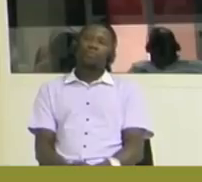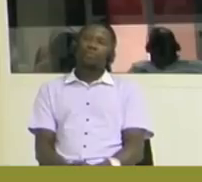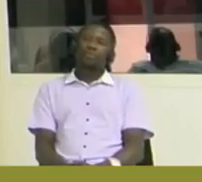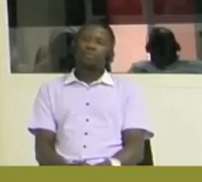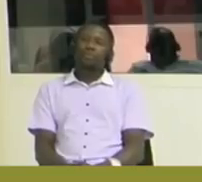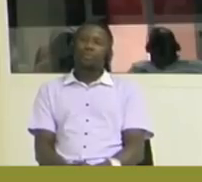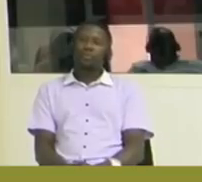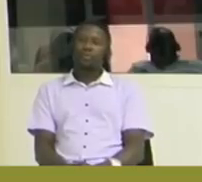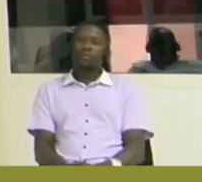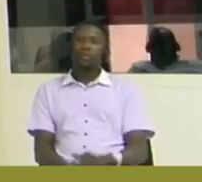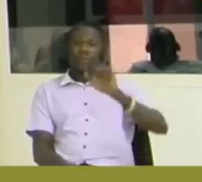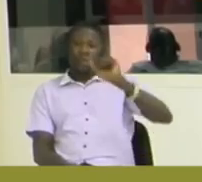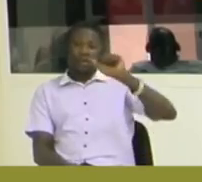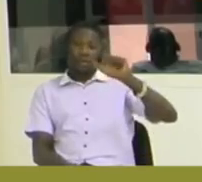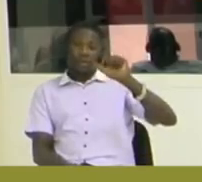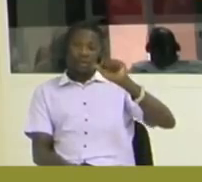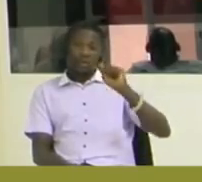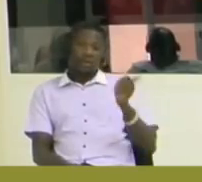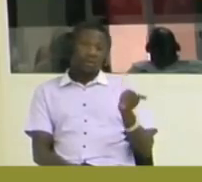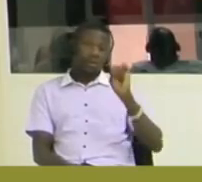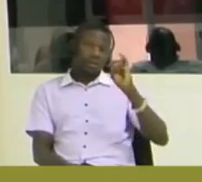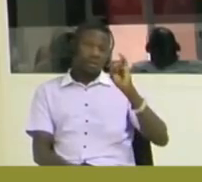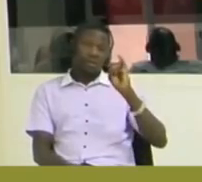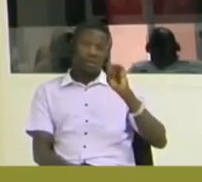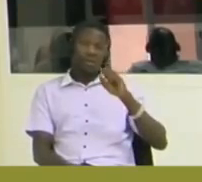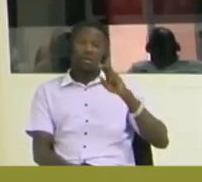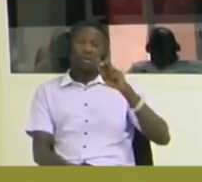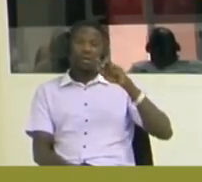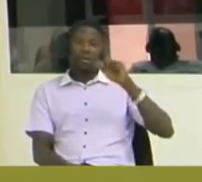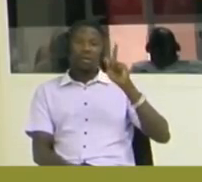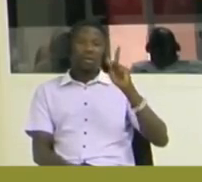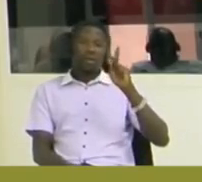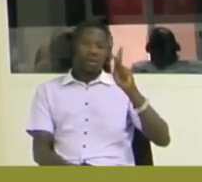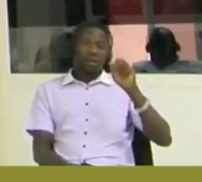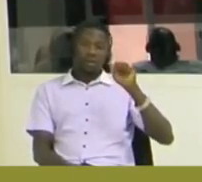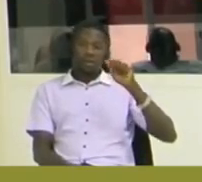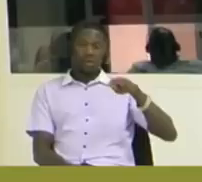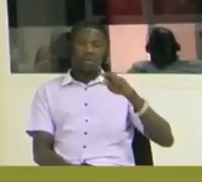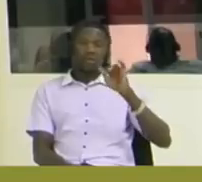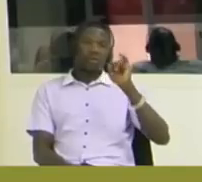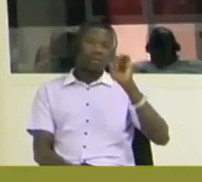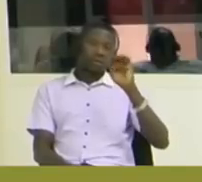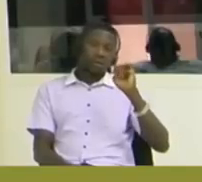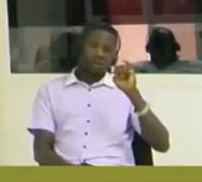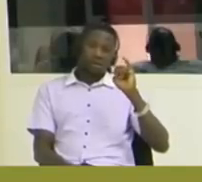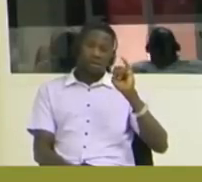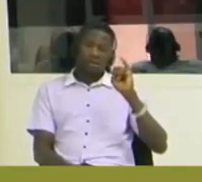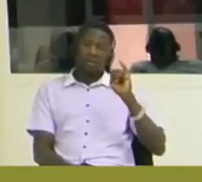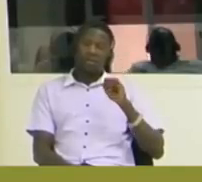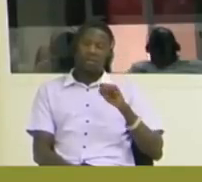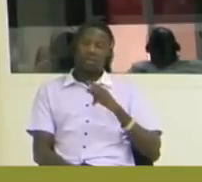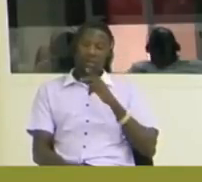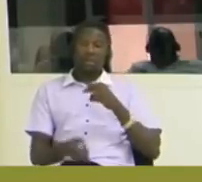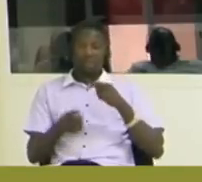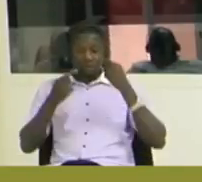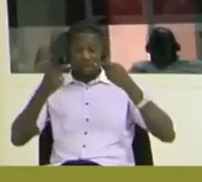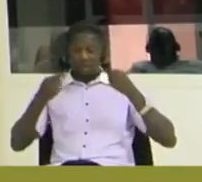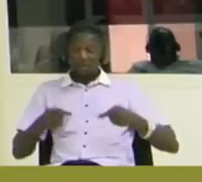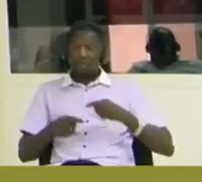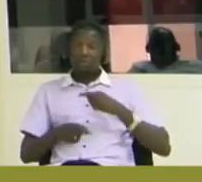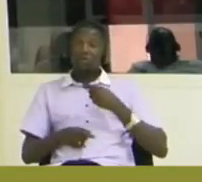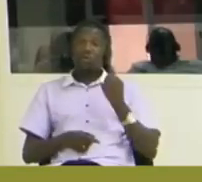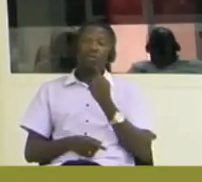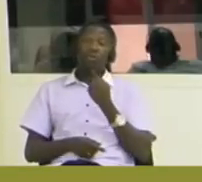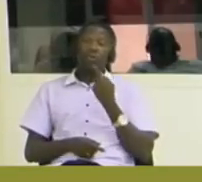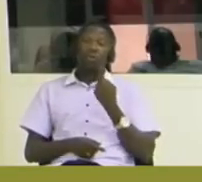Alhaji Kanyi? Yes, sir. He testified? Yes, sir. That not only was he there with